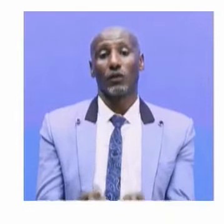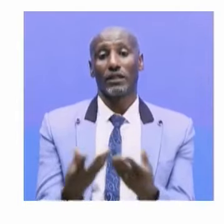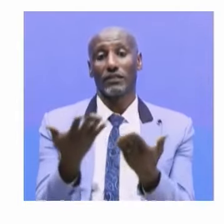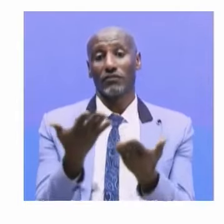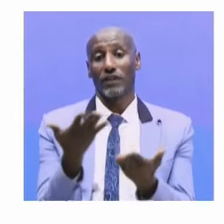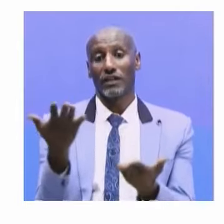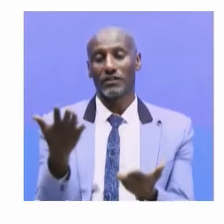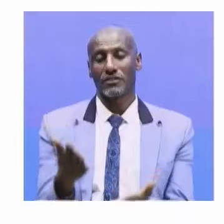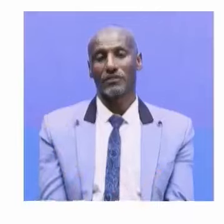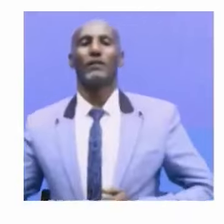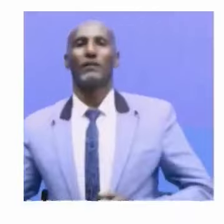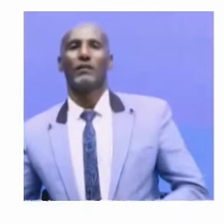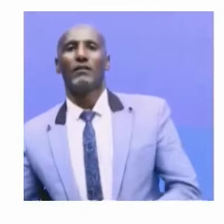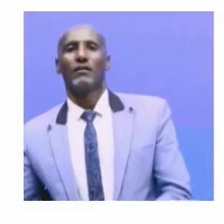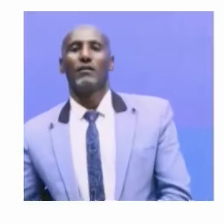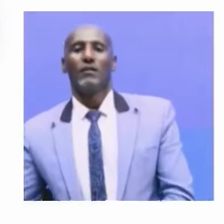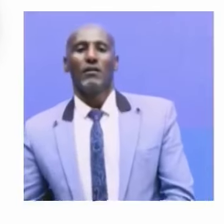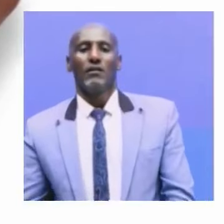quantifiers.